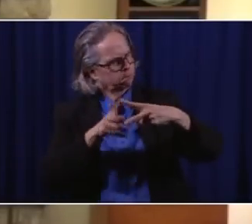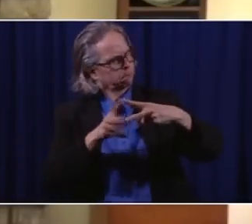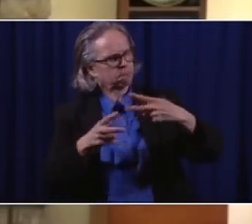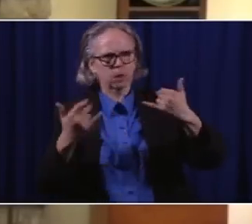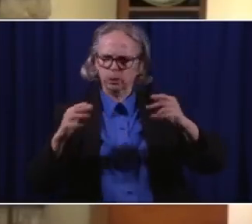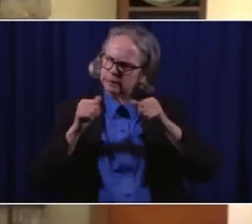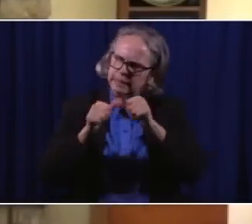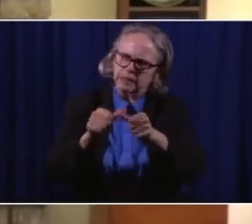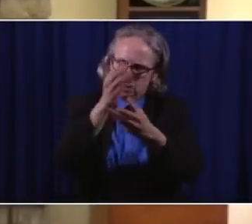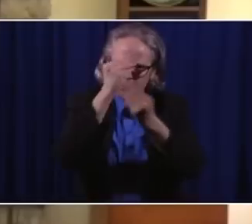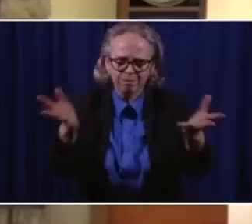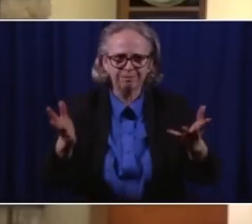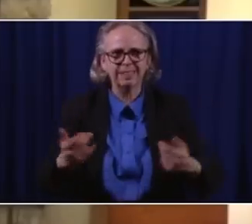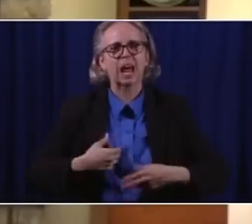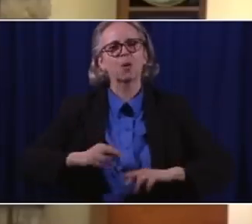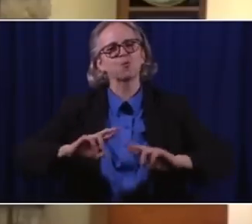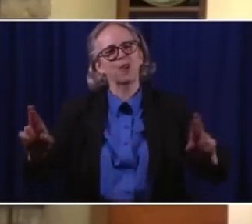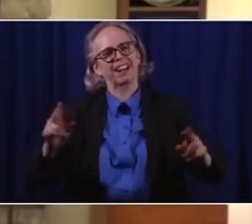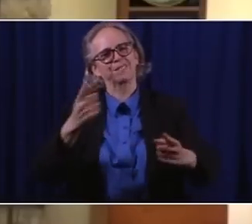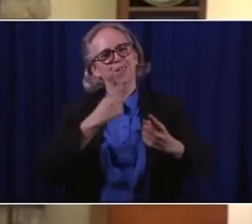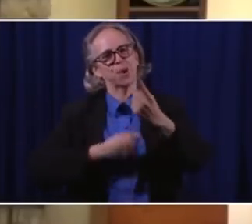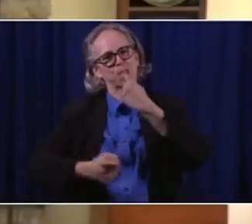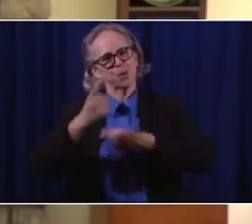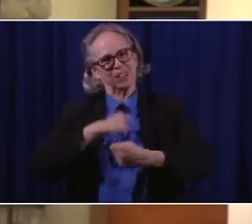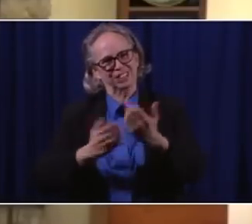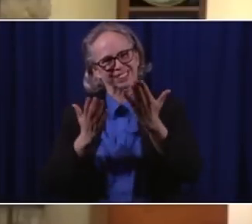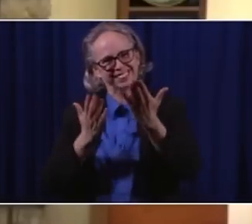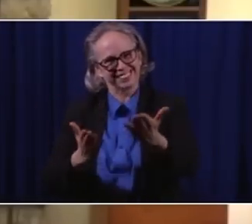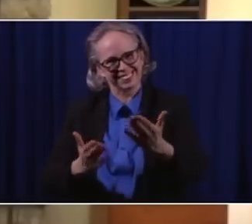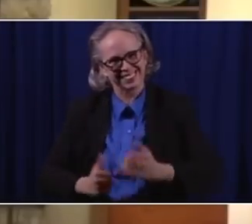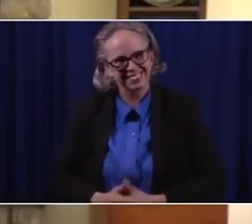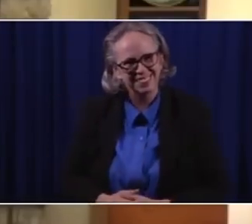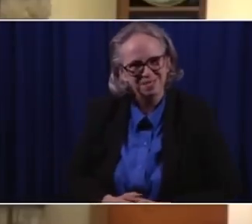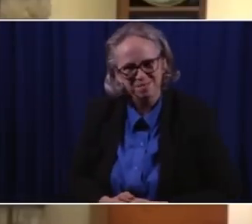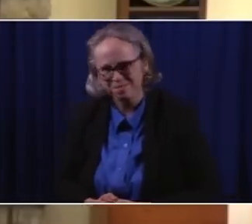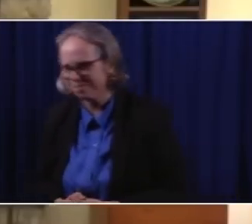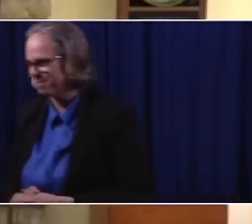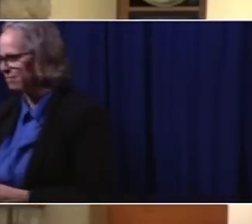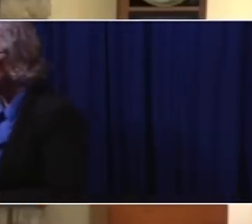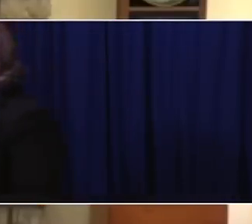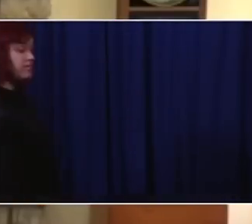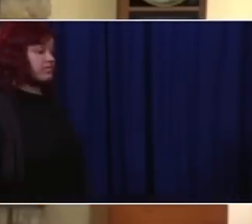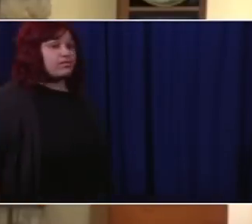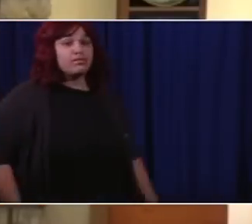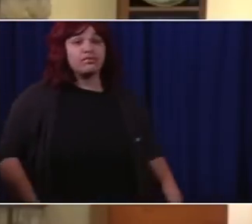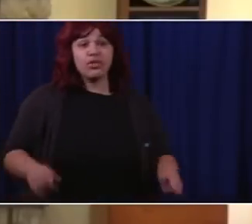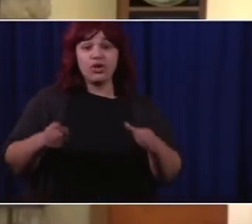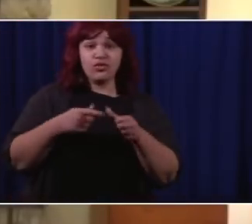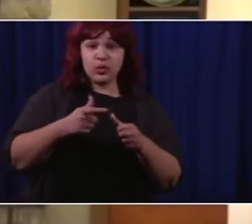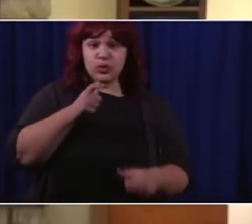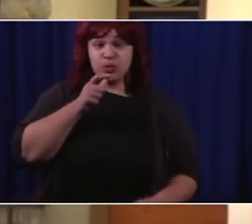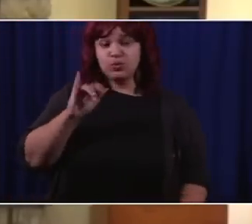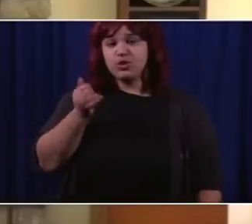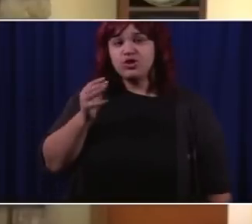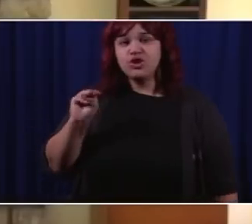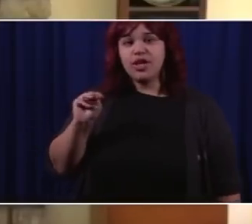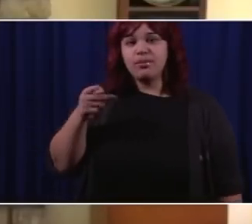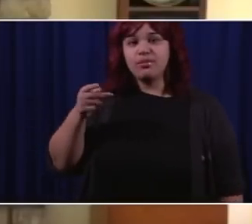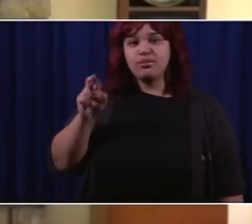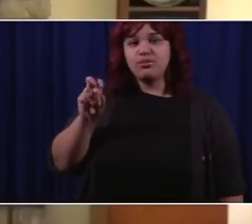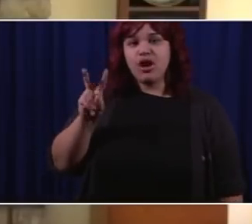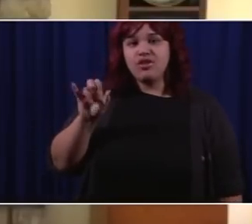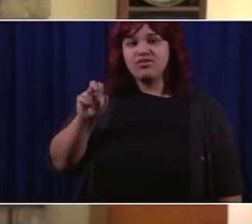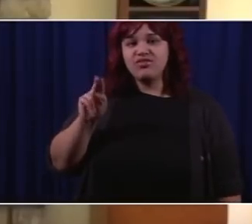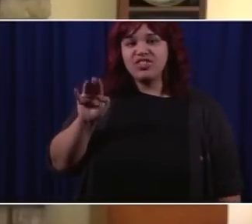to go to questions. Governor, first question today is from Jim Province at the Toledo Blade. Hey, Jim. Hi, Governor. Thanks again for this